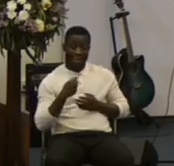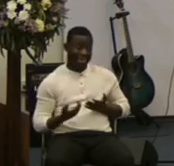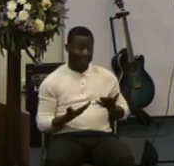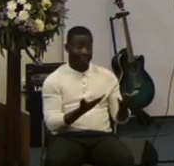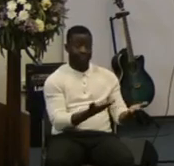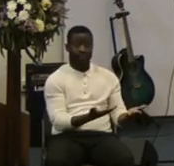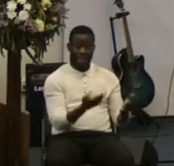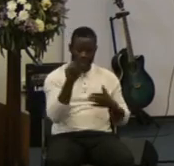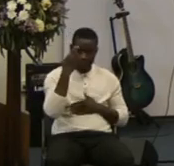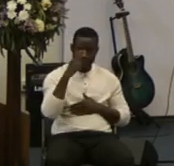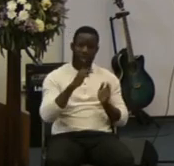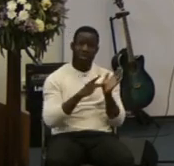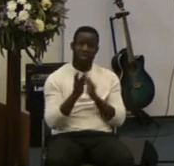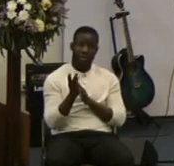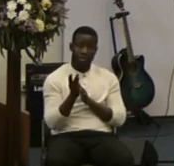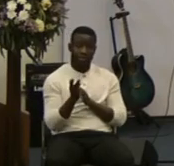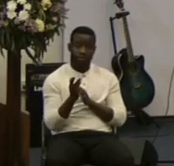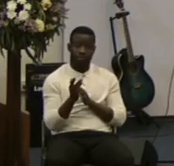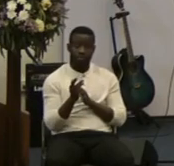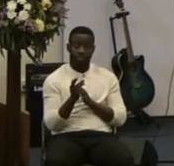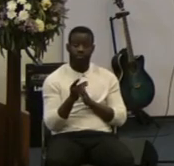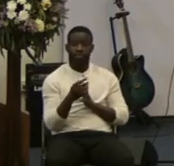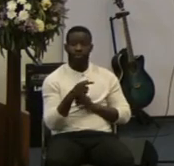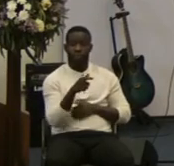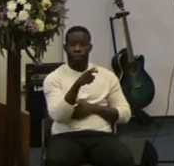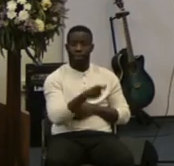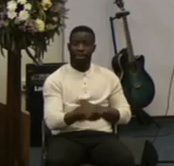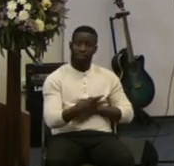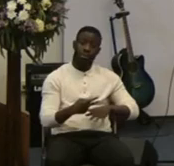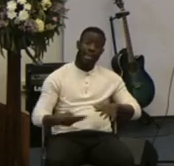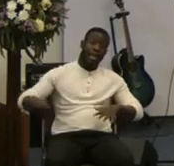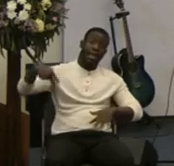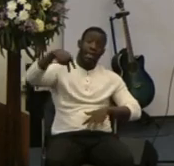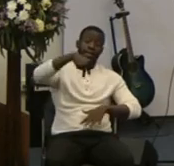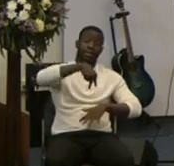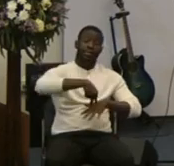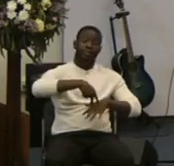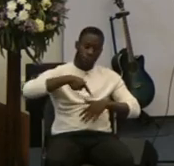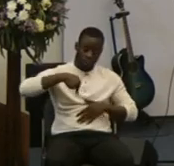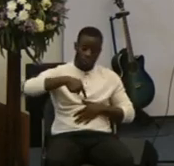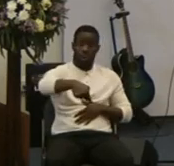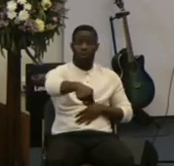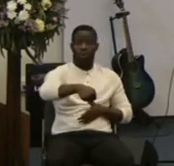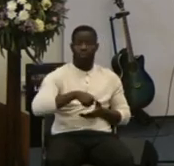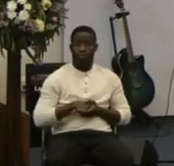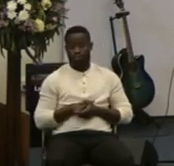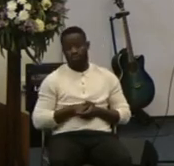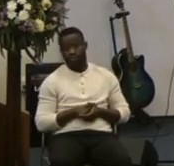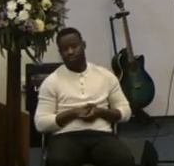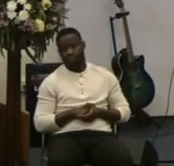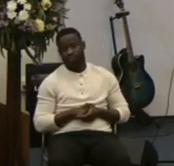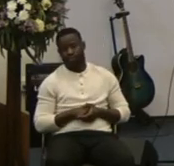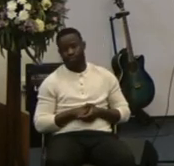give you. In the name of Jesus, he says to the paralytic, arise, walk.